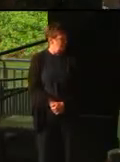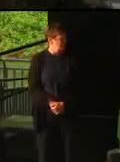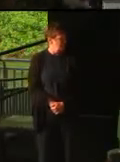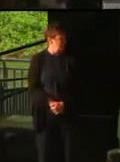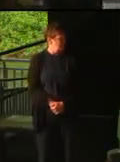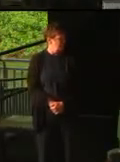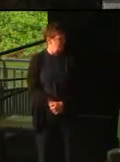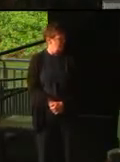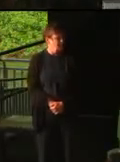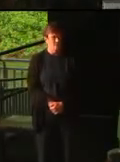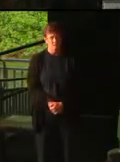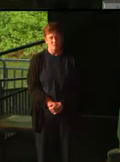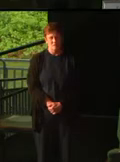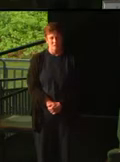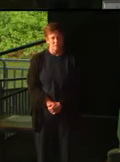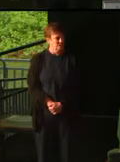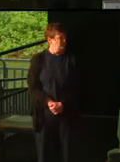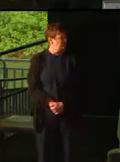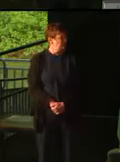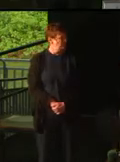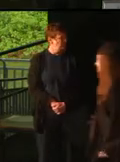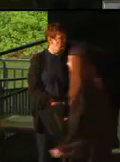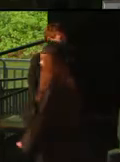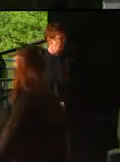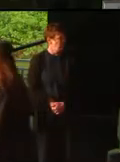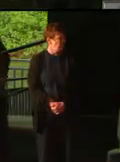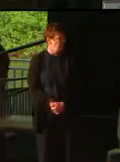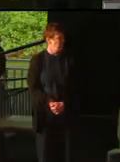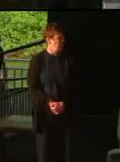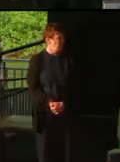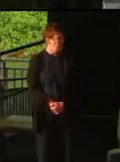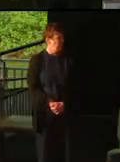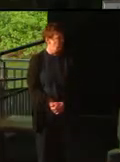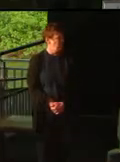Alyssa Marie Gauthier, summa cum laude.